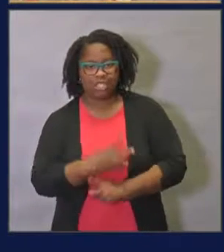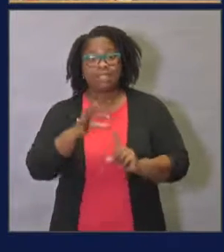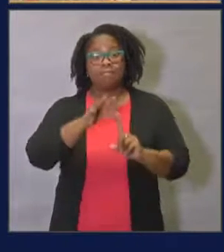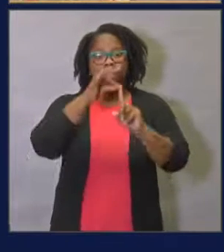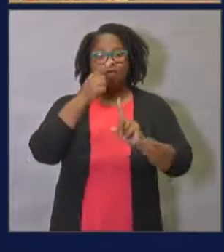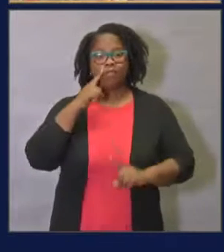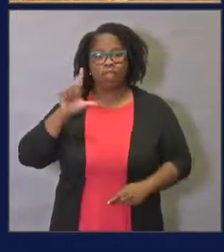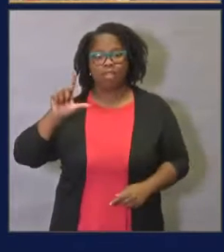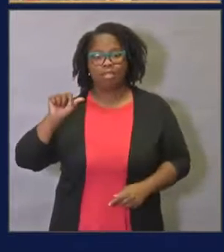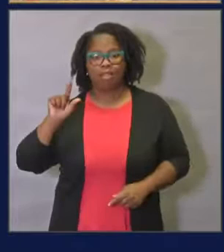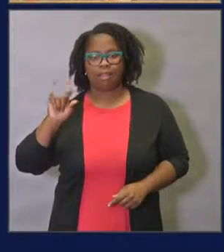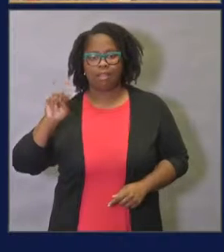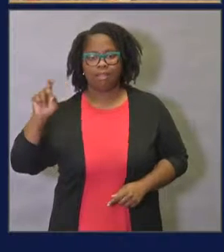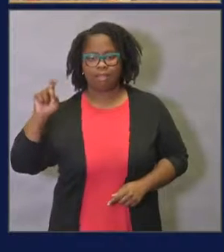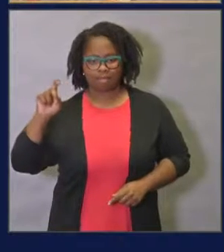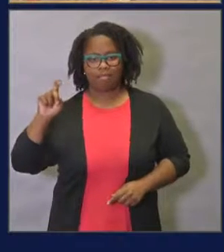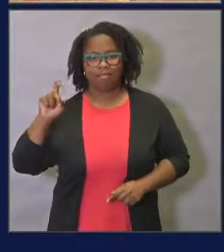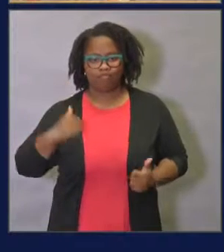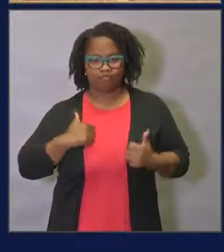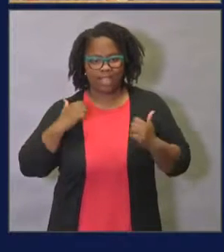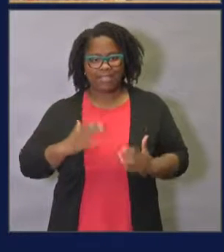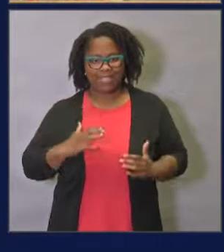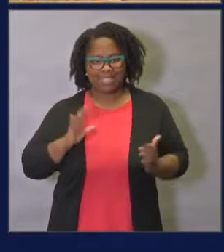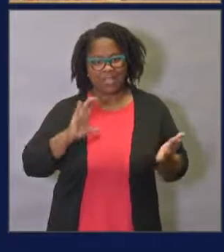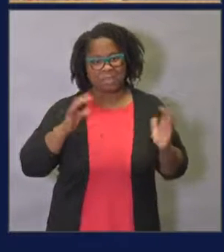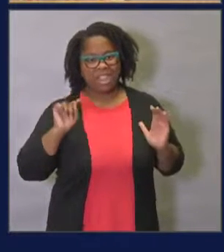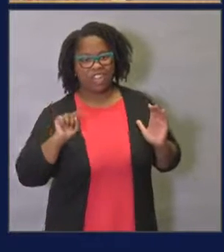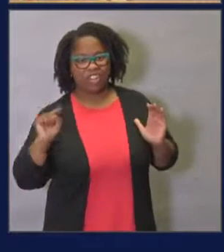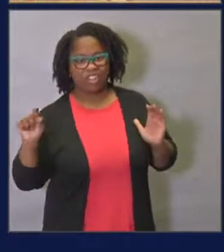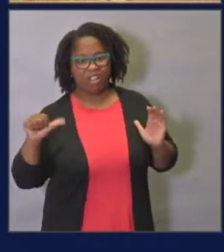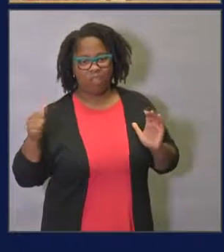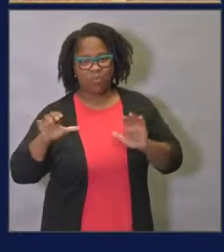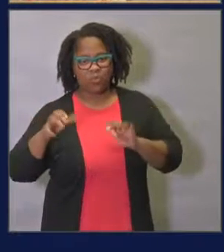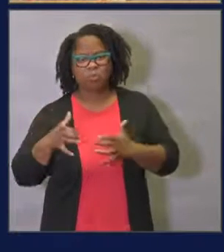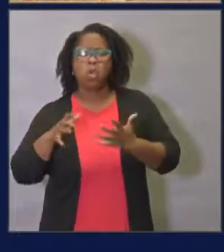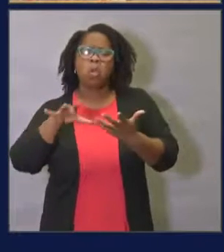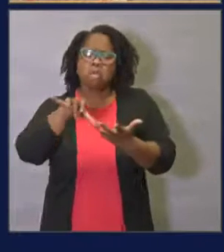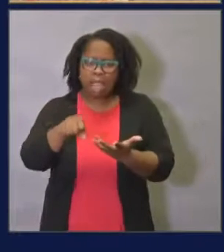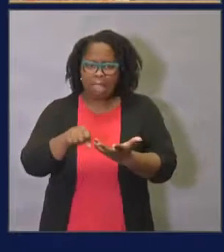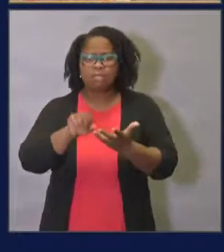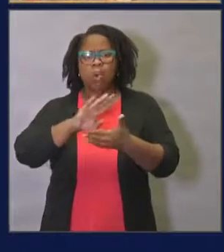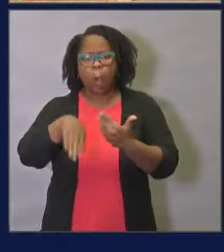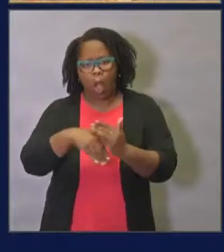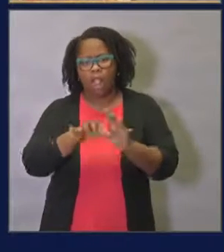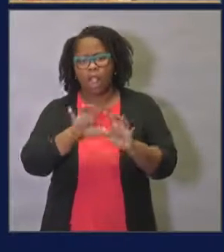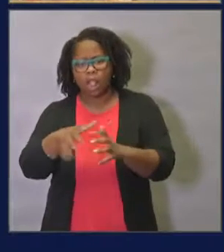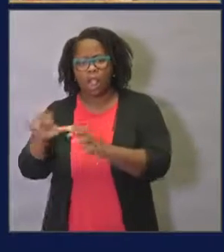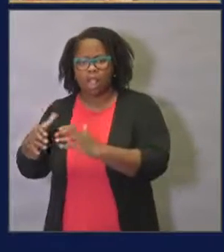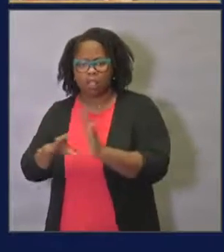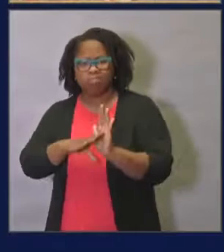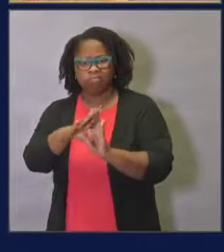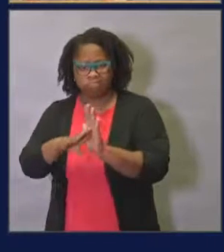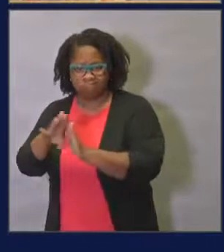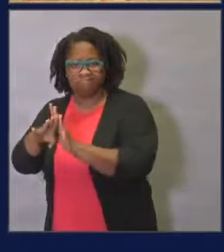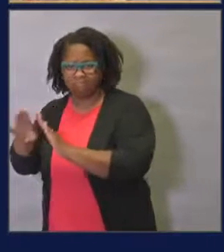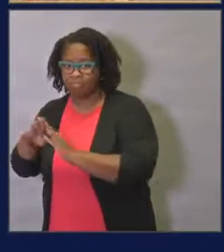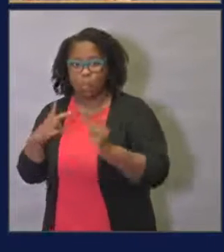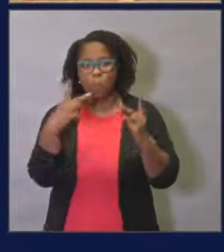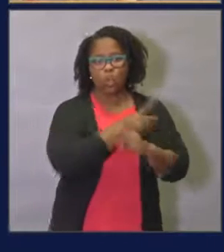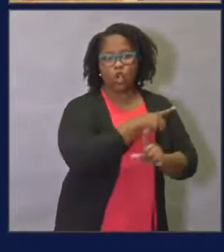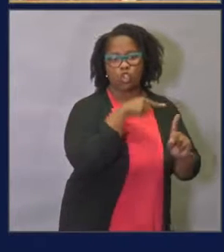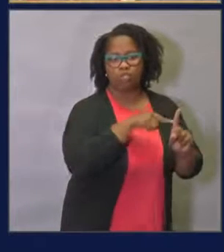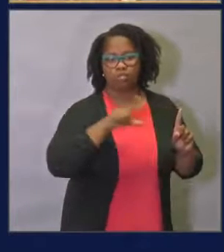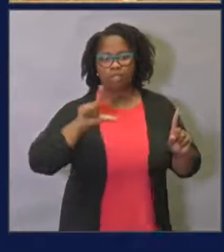residents compared to other groups, though all groups are experiencing increases. This slide shows the